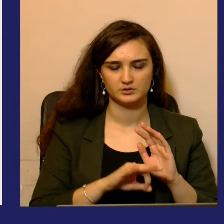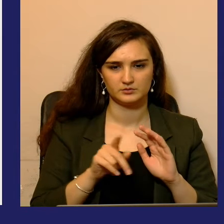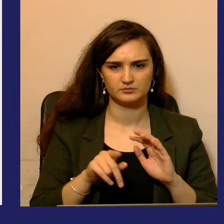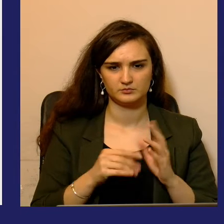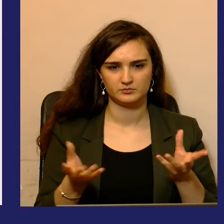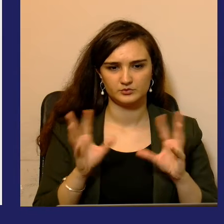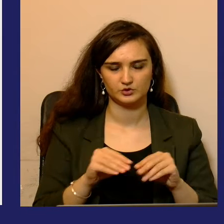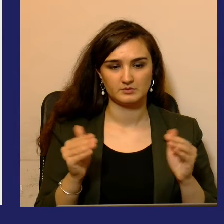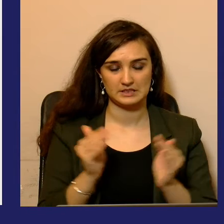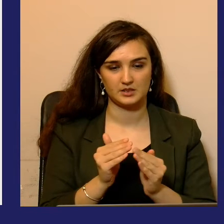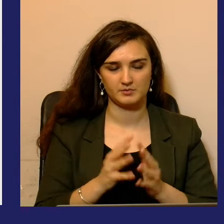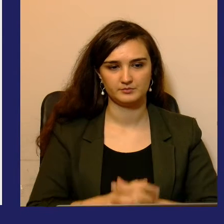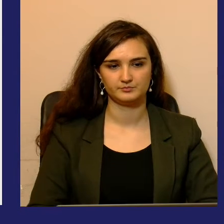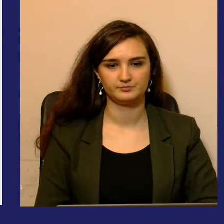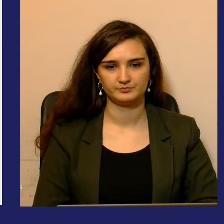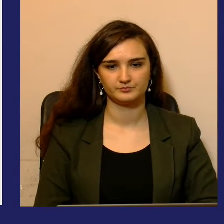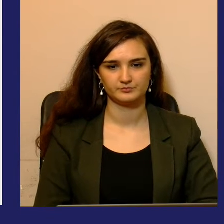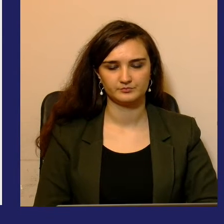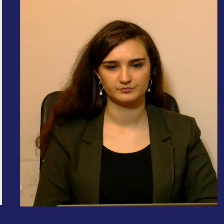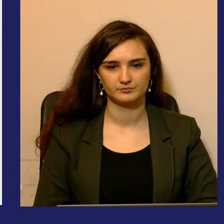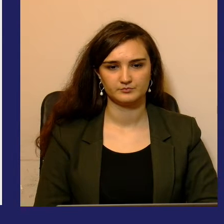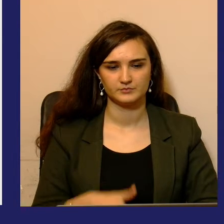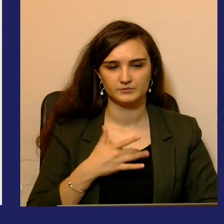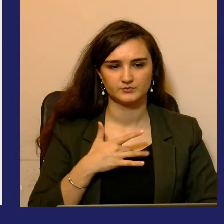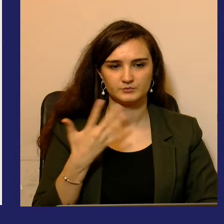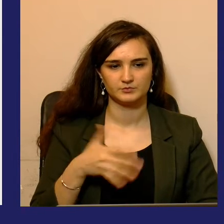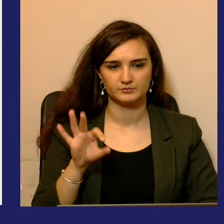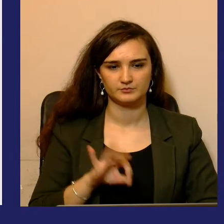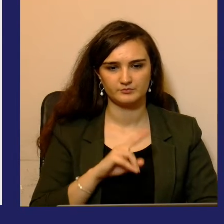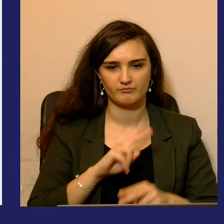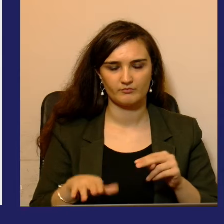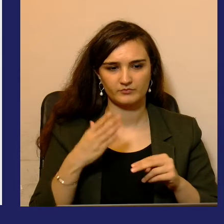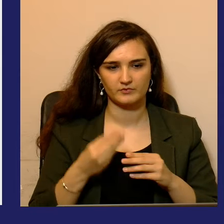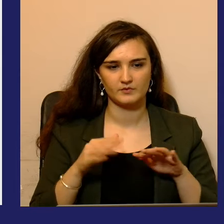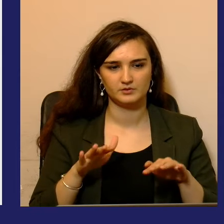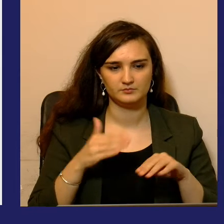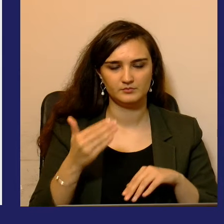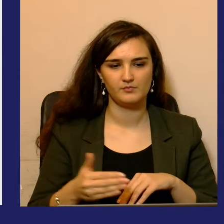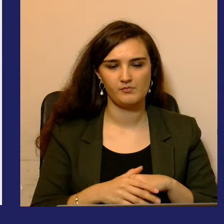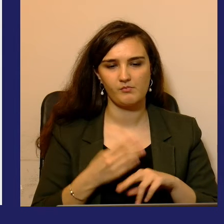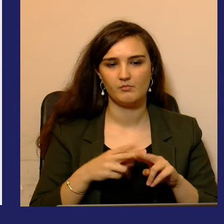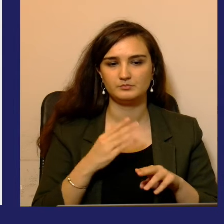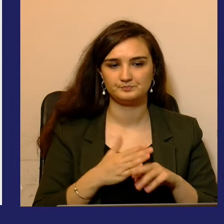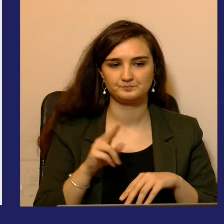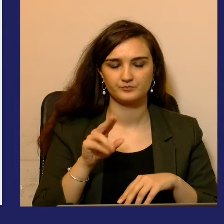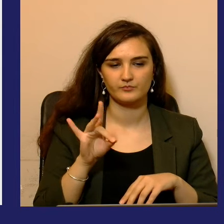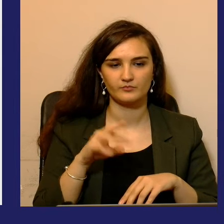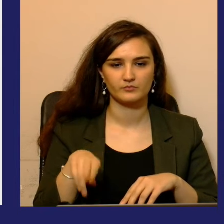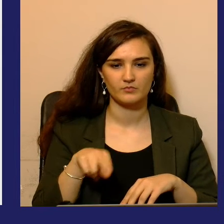better, only lost about 50% of its seat counts. And here's the center-left PRD, which went